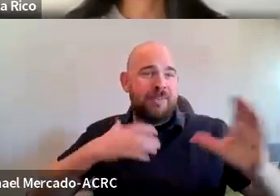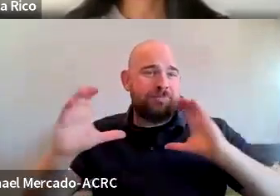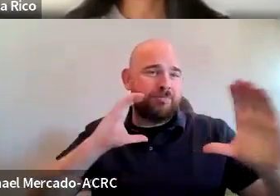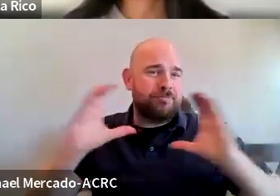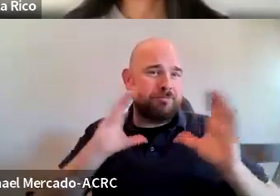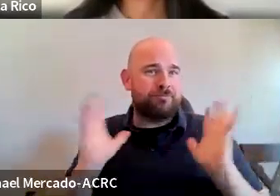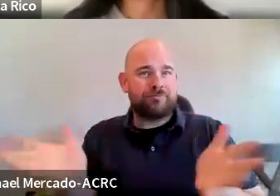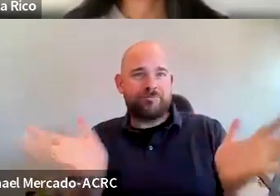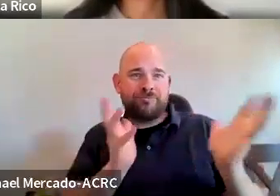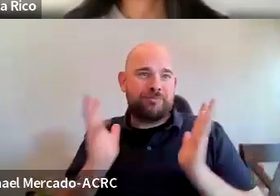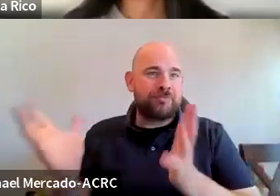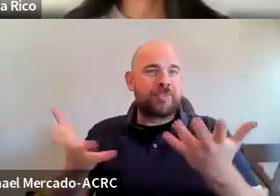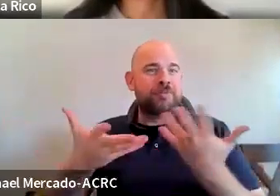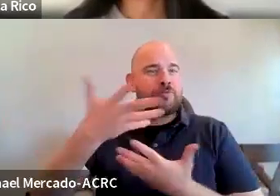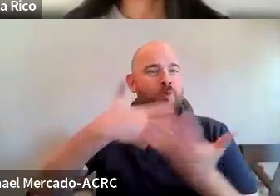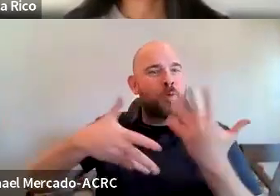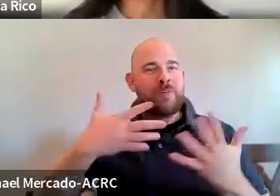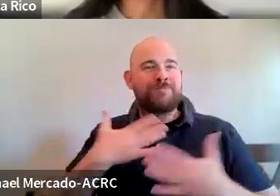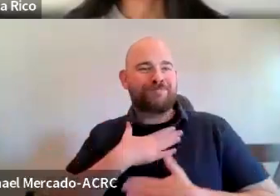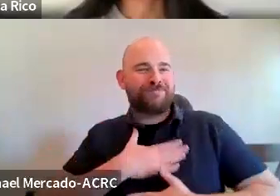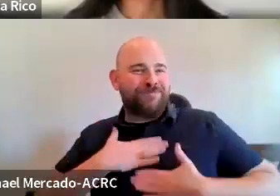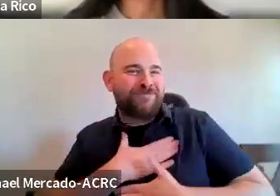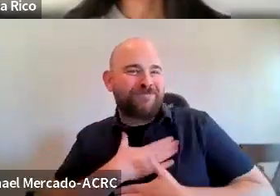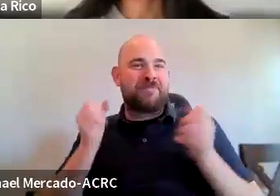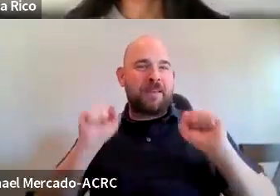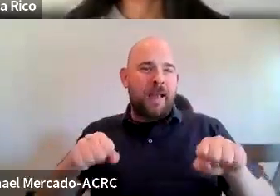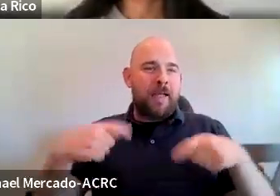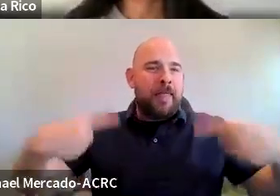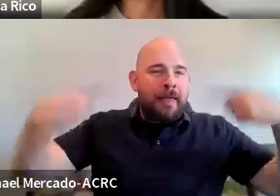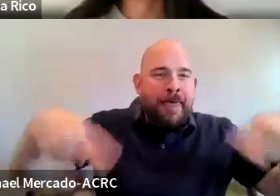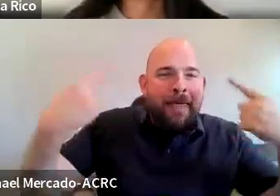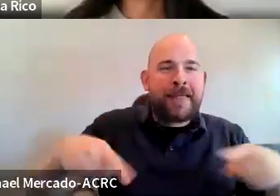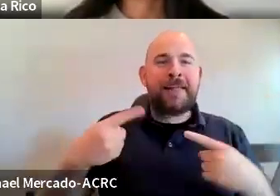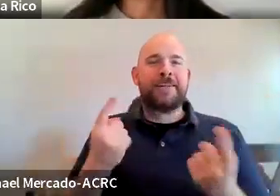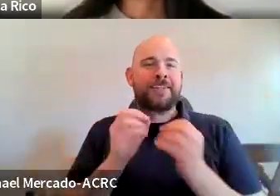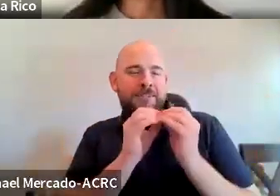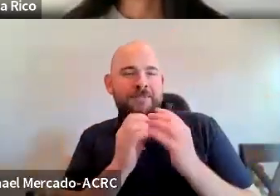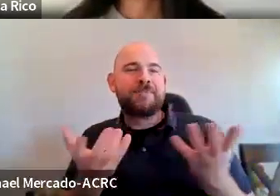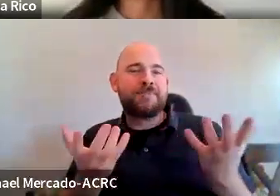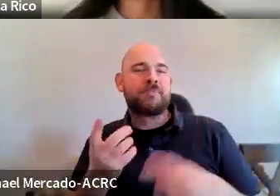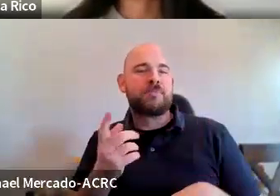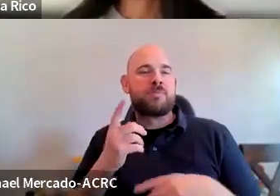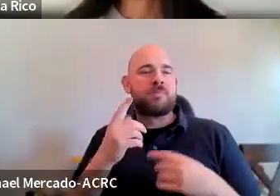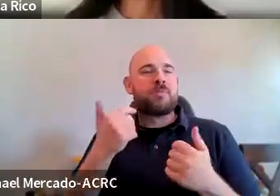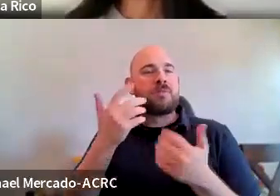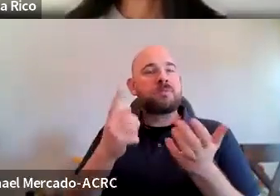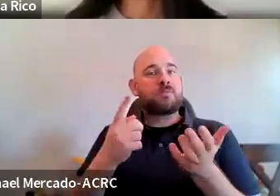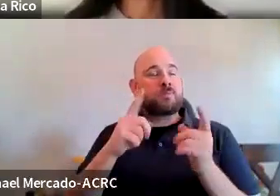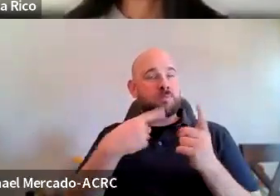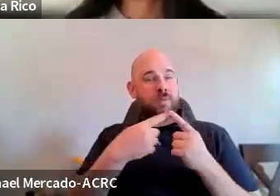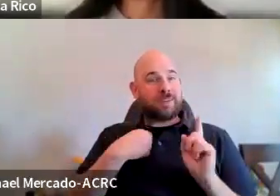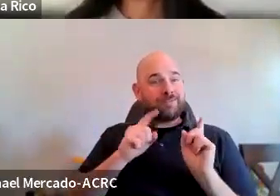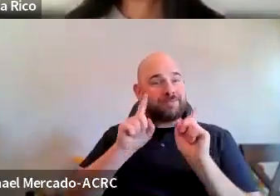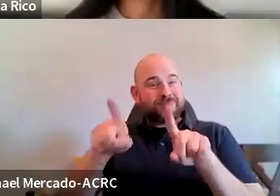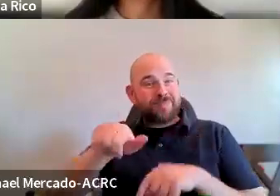as well, which they did, which therefore increased my ability to communicate with them, to bond with them, to argue, to